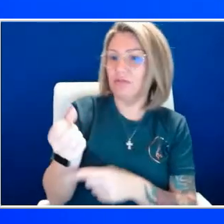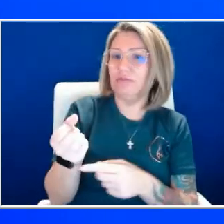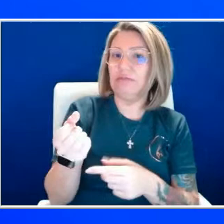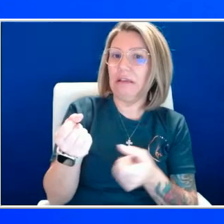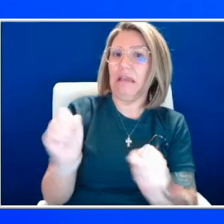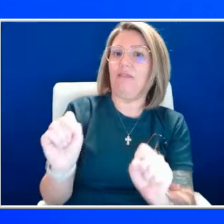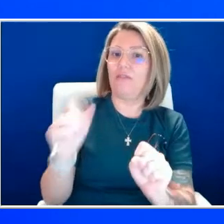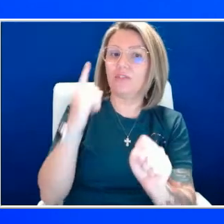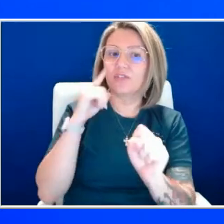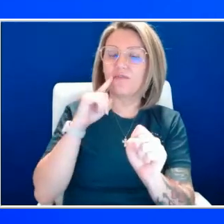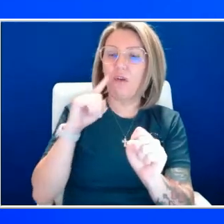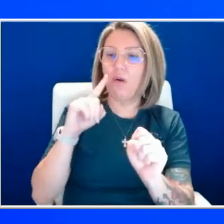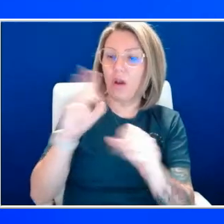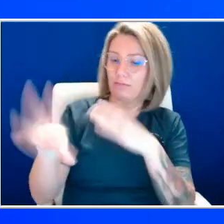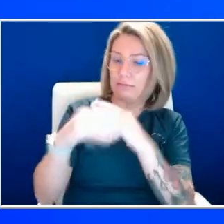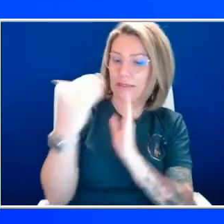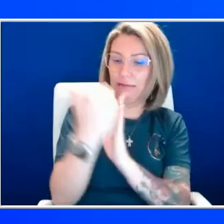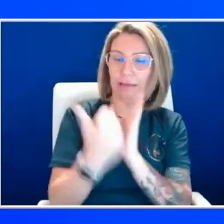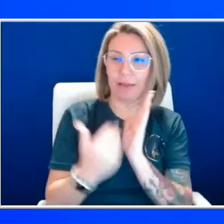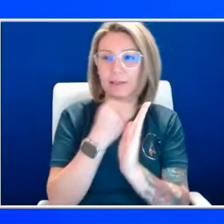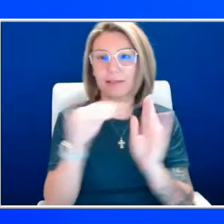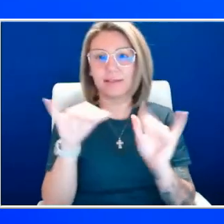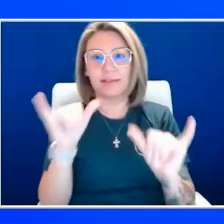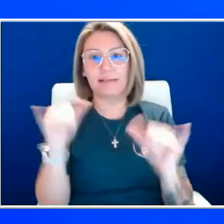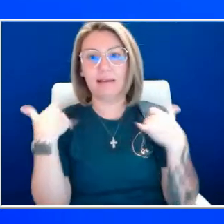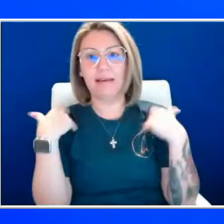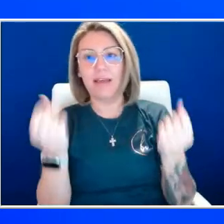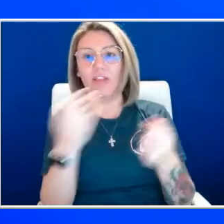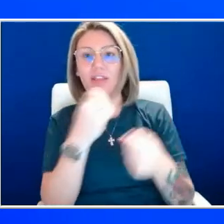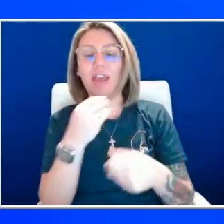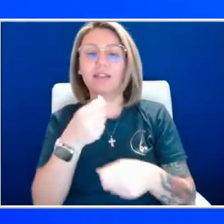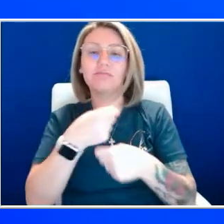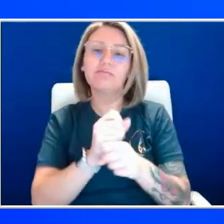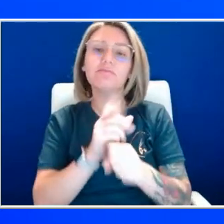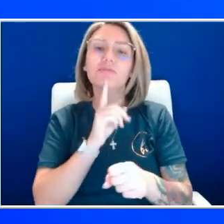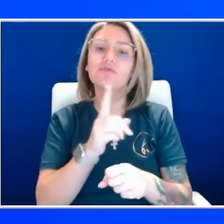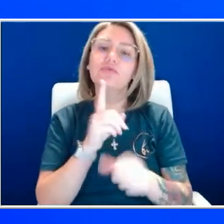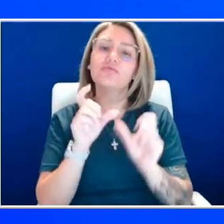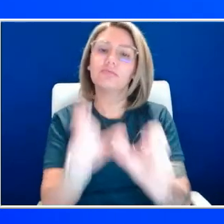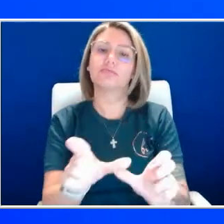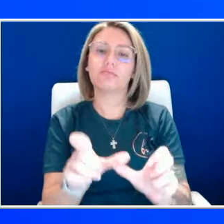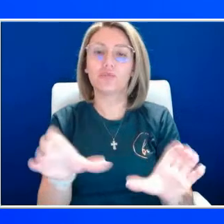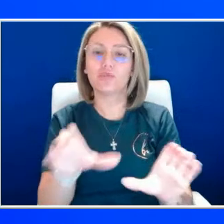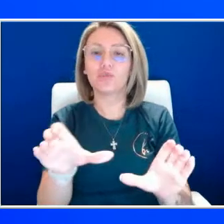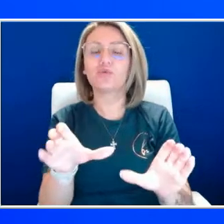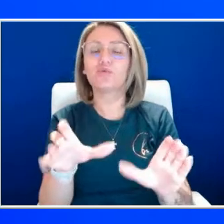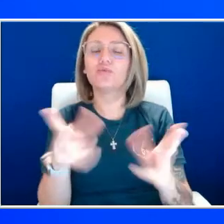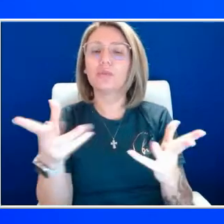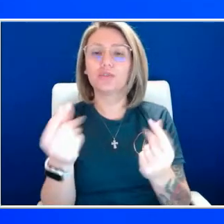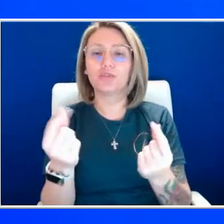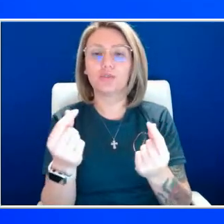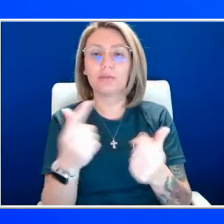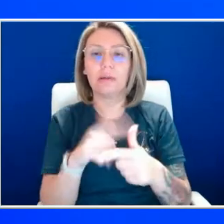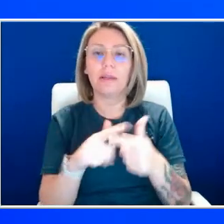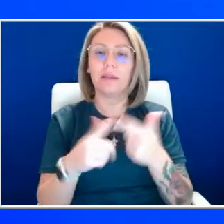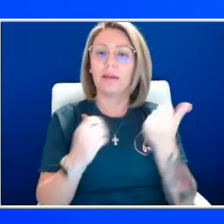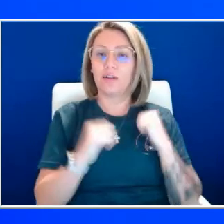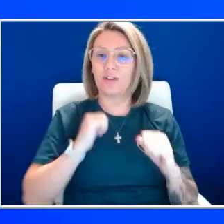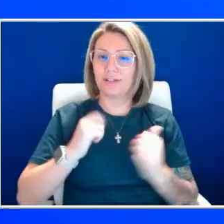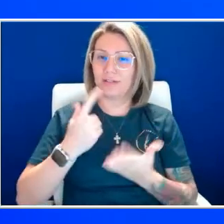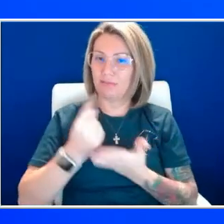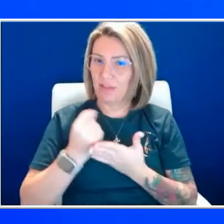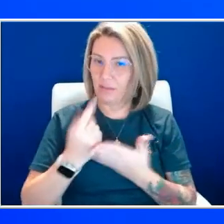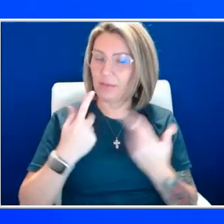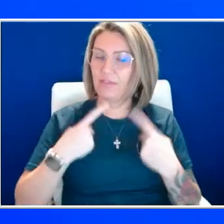making sure they stay healthy on the list, make sure they continue to do what they're supposed to do, and then aggressive physical therapy after